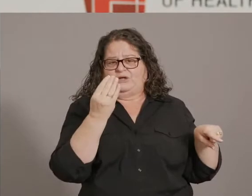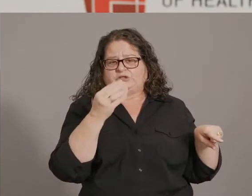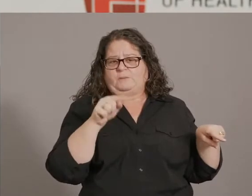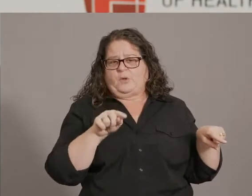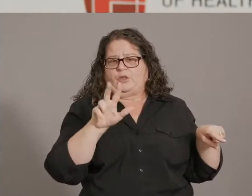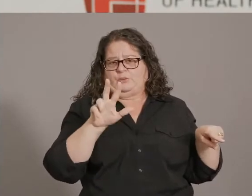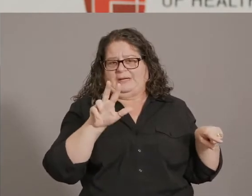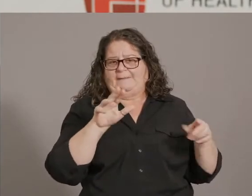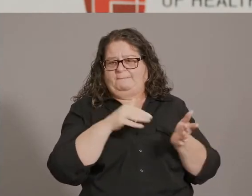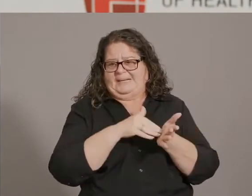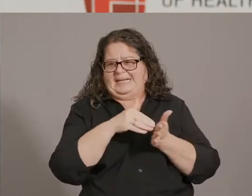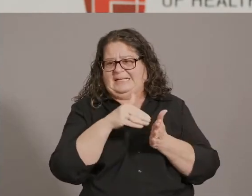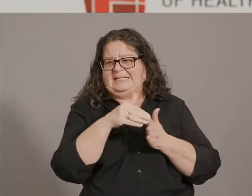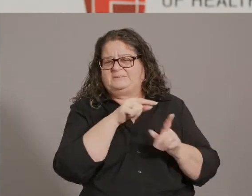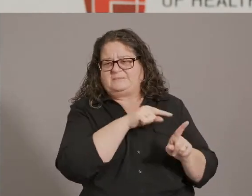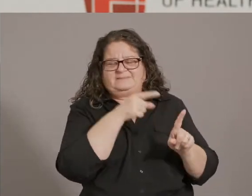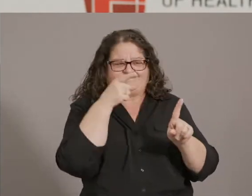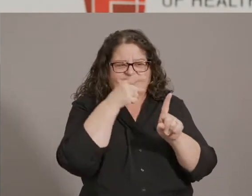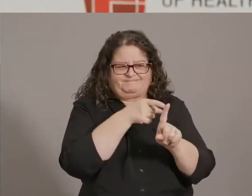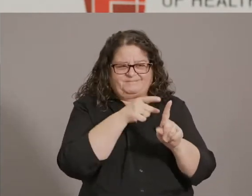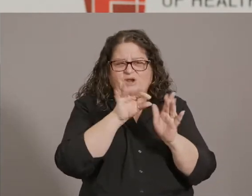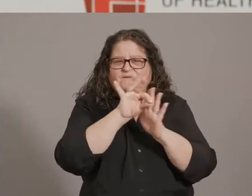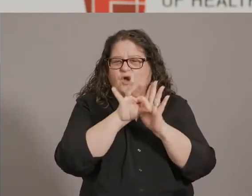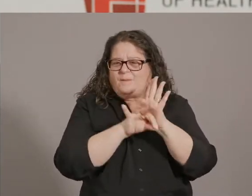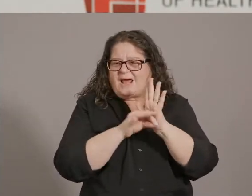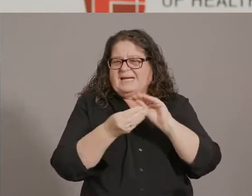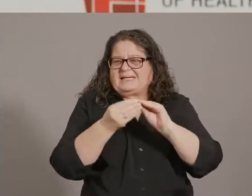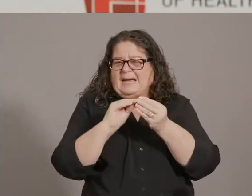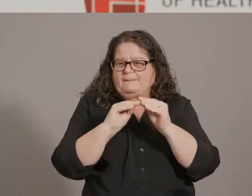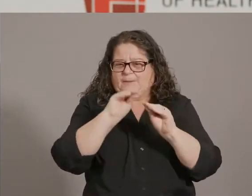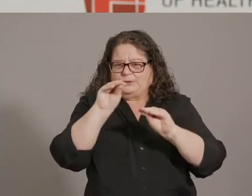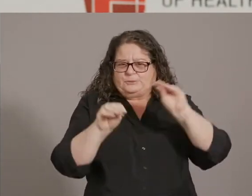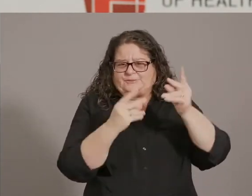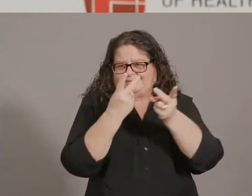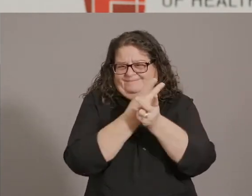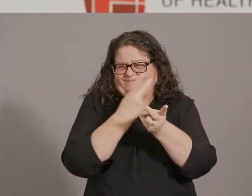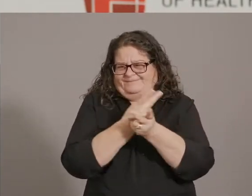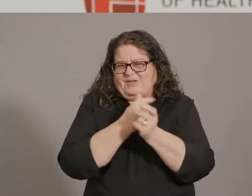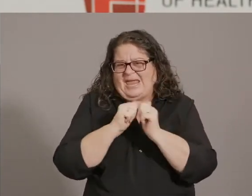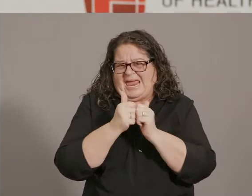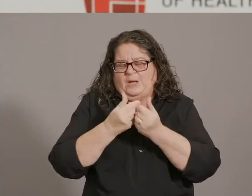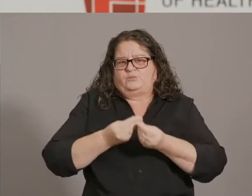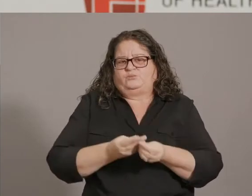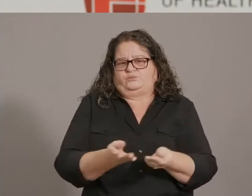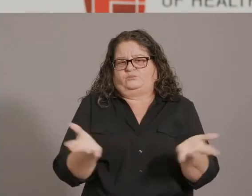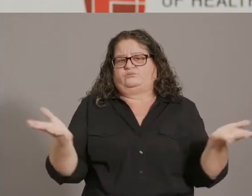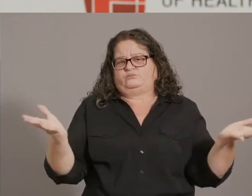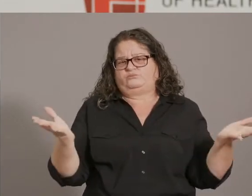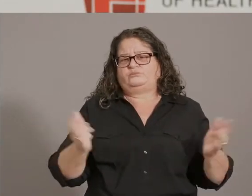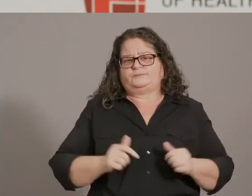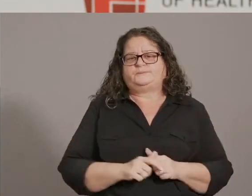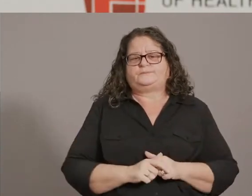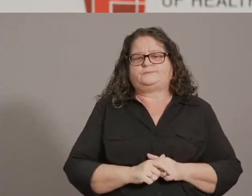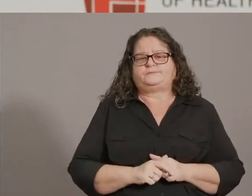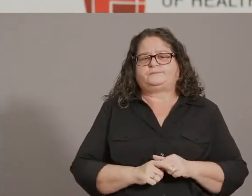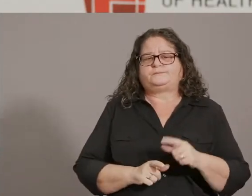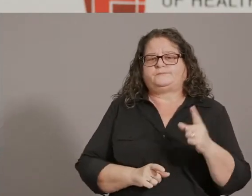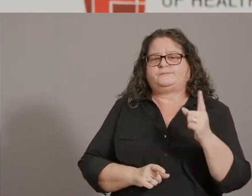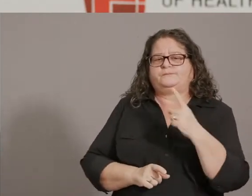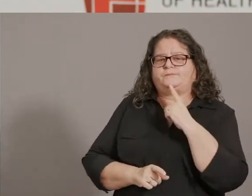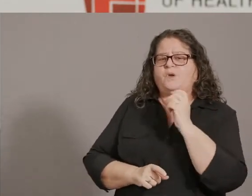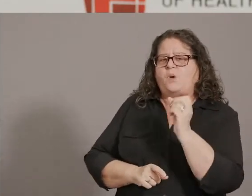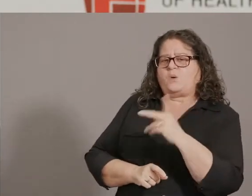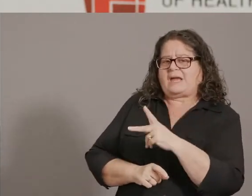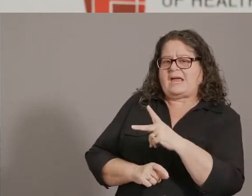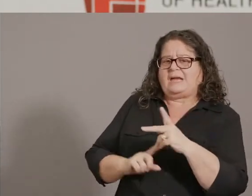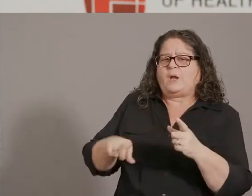get that first $100 million out. Okay, and when can they expect something more? I mean,